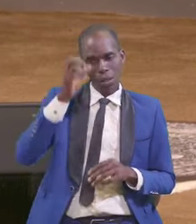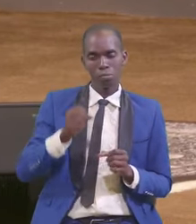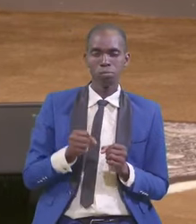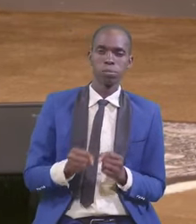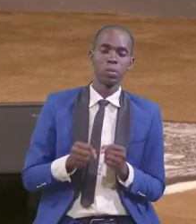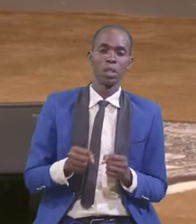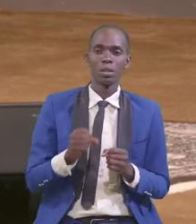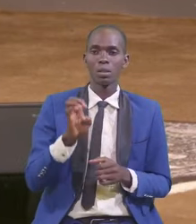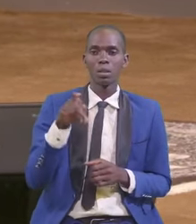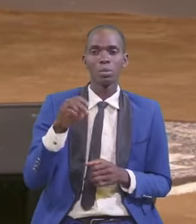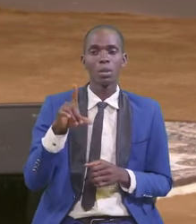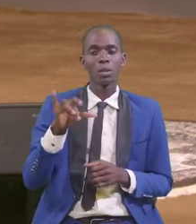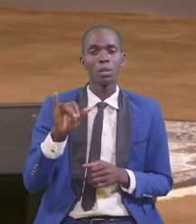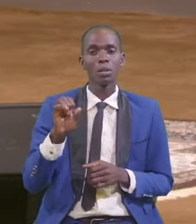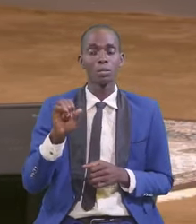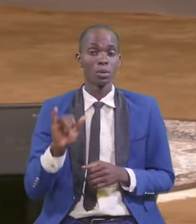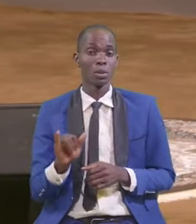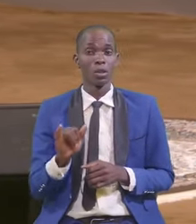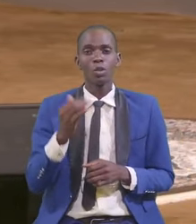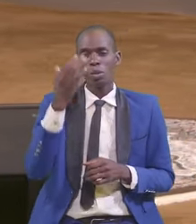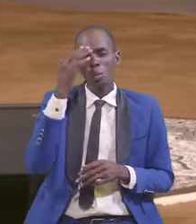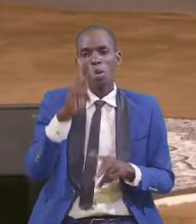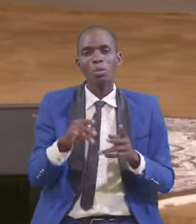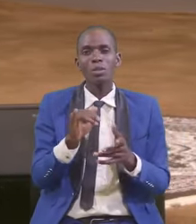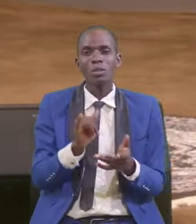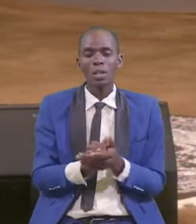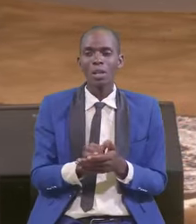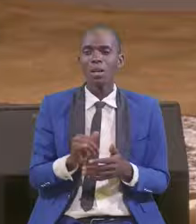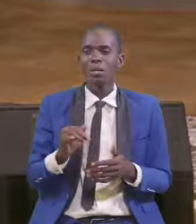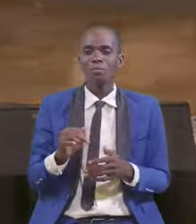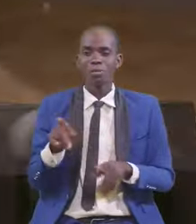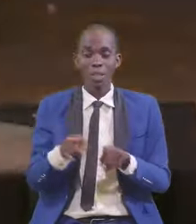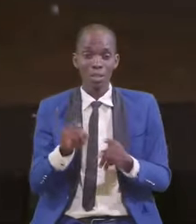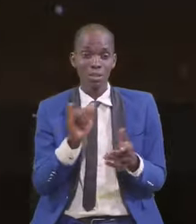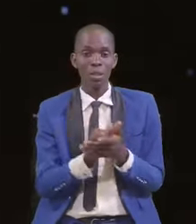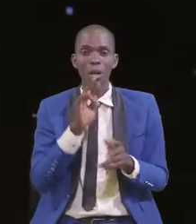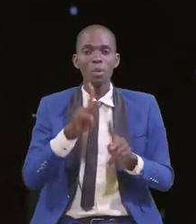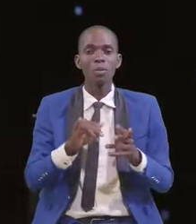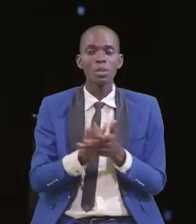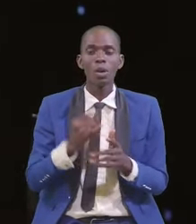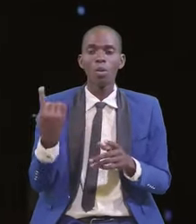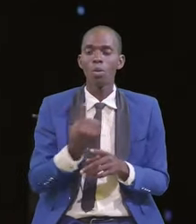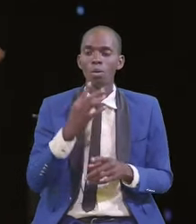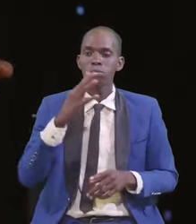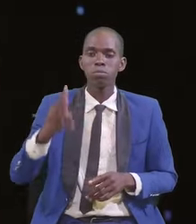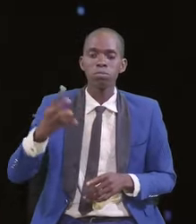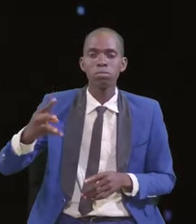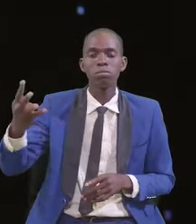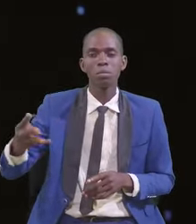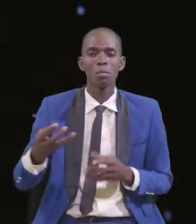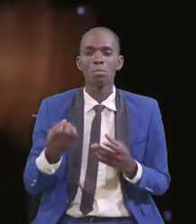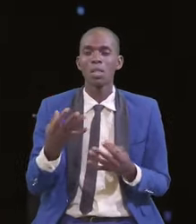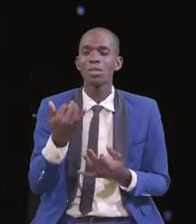religious satanic epilepsy those are the people that form out form out form out and then after